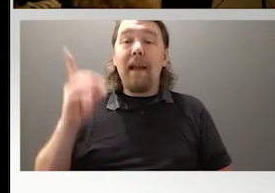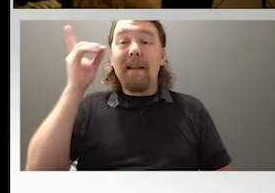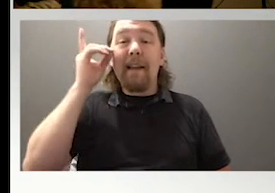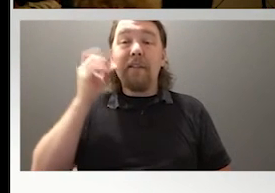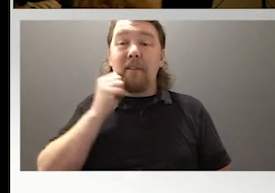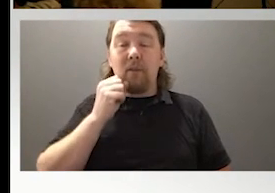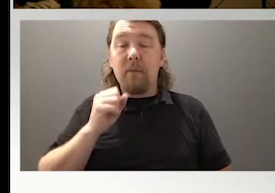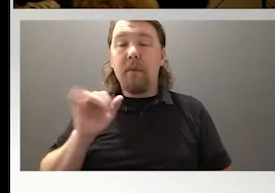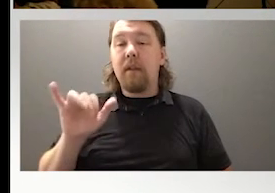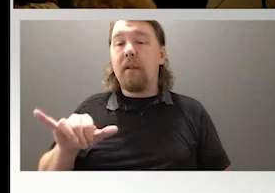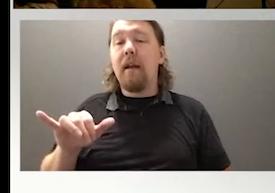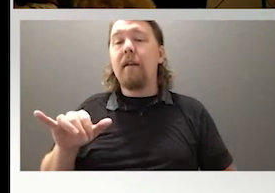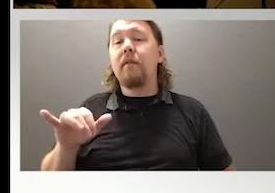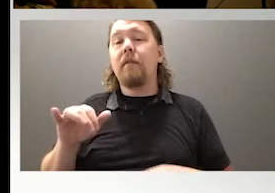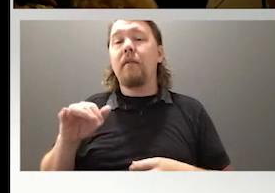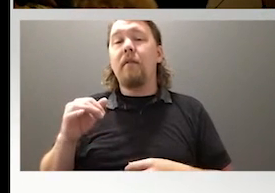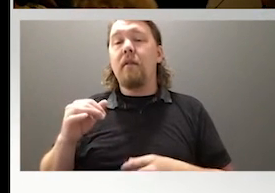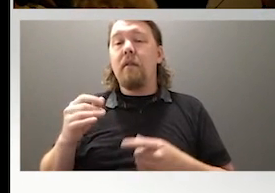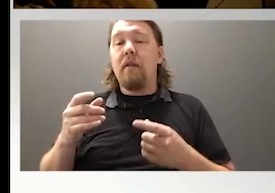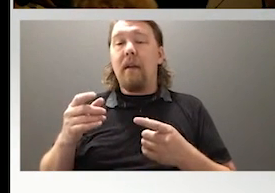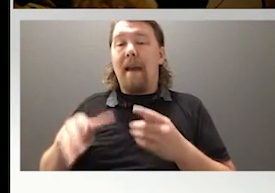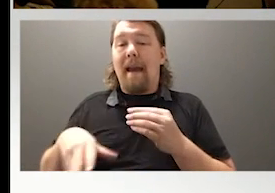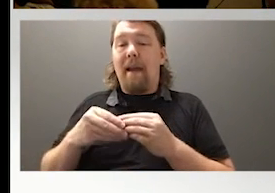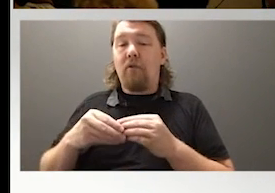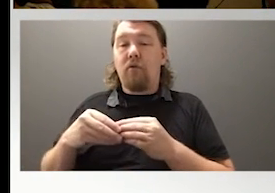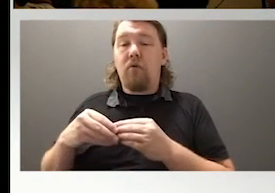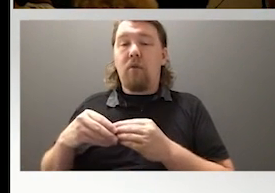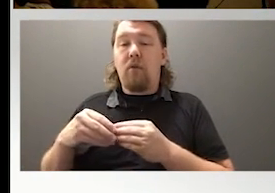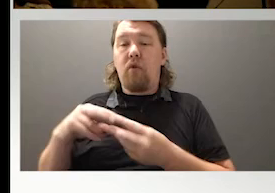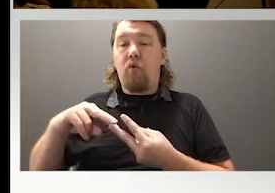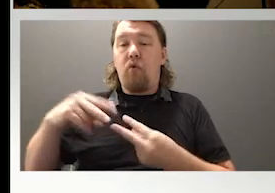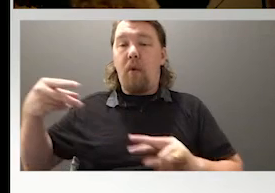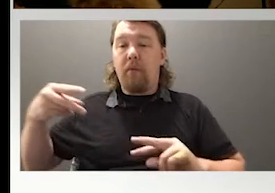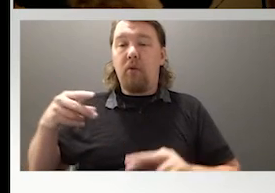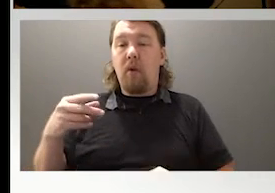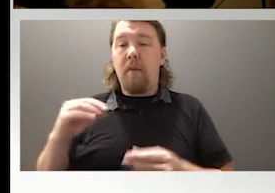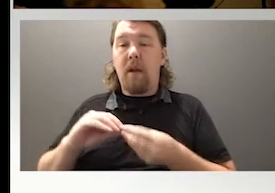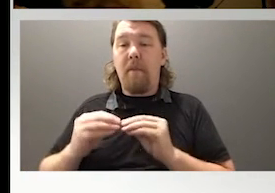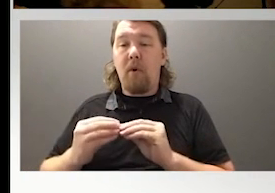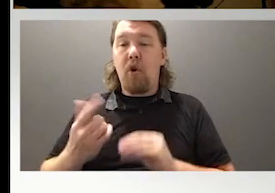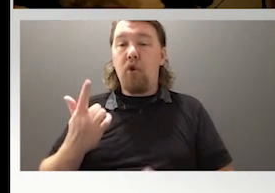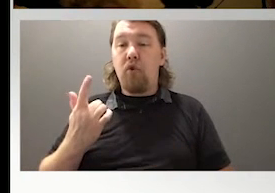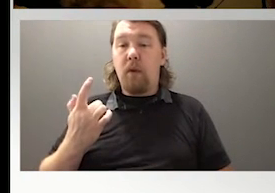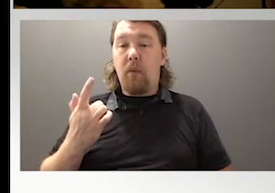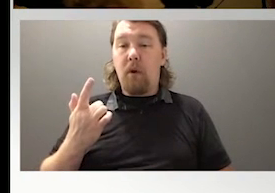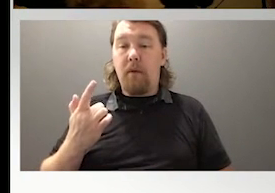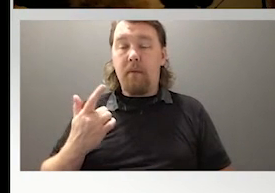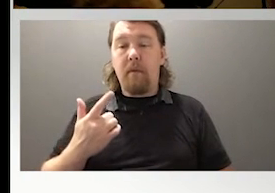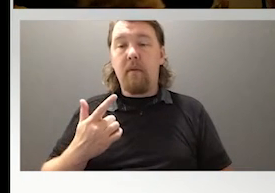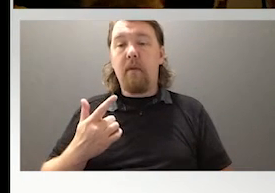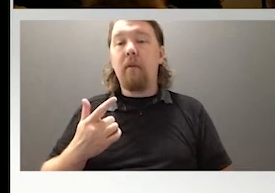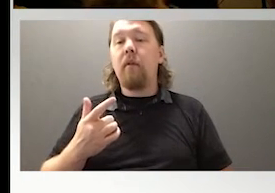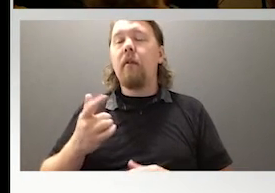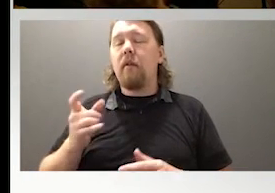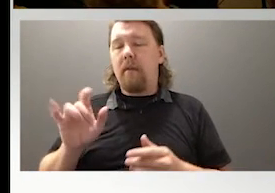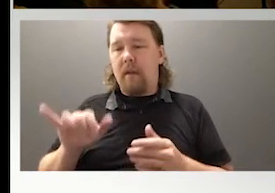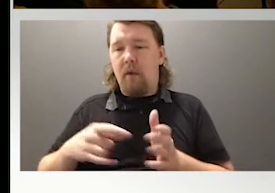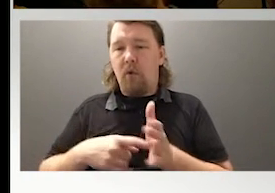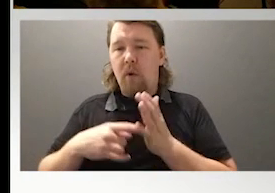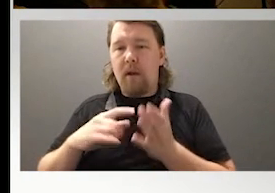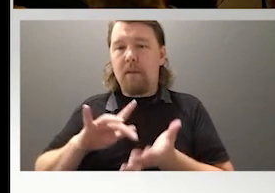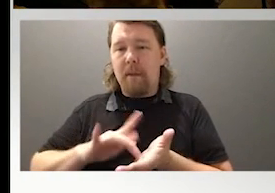disorder caused by presence of an extra chromosome 21. Evidence under this category requires medical